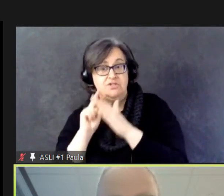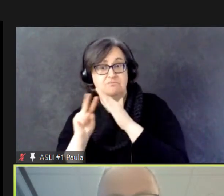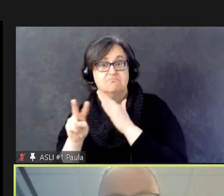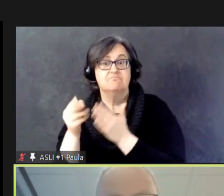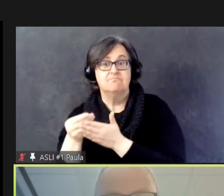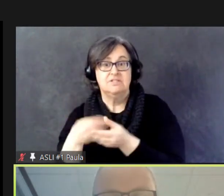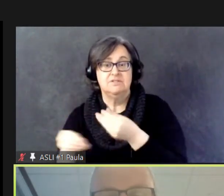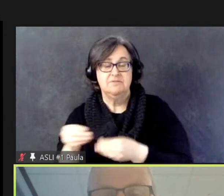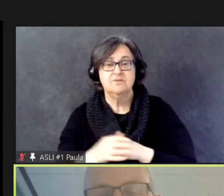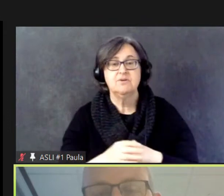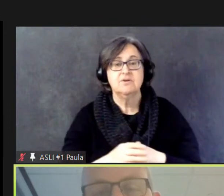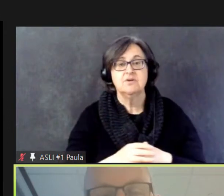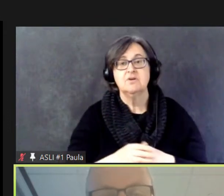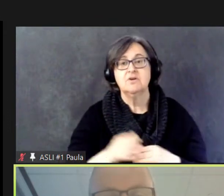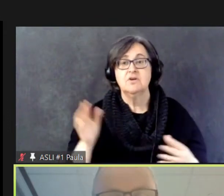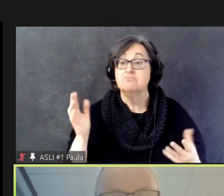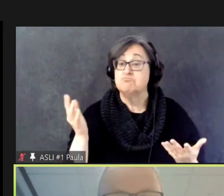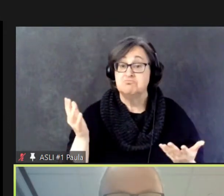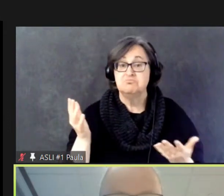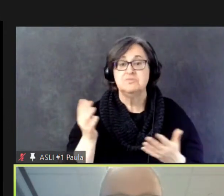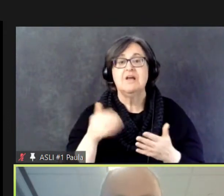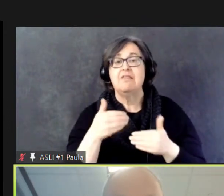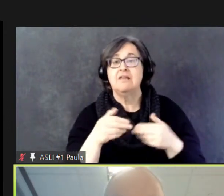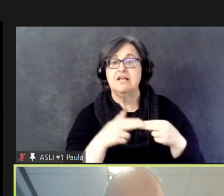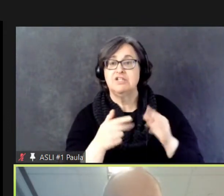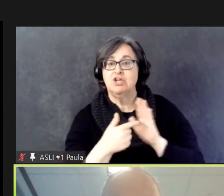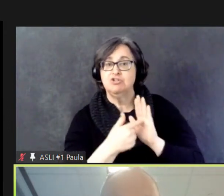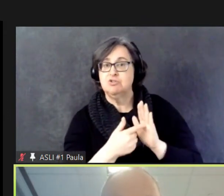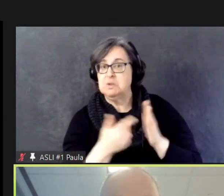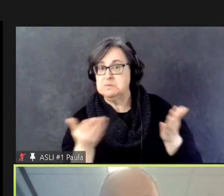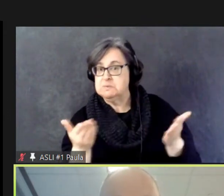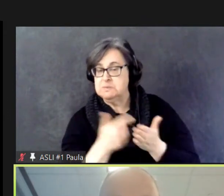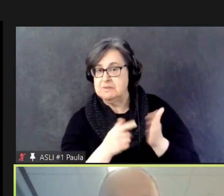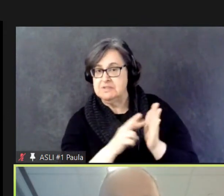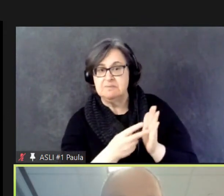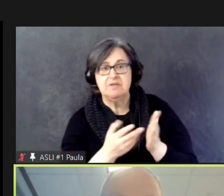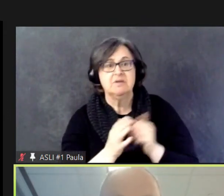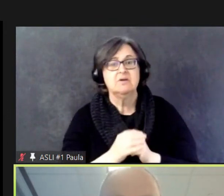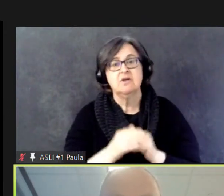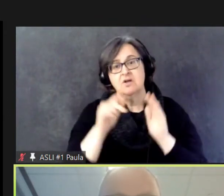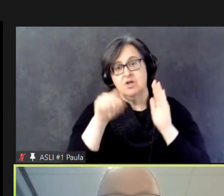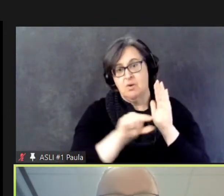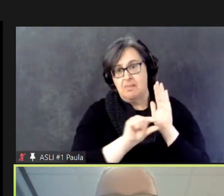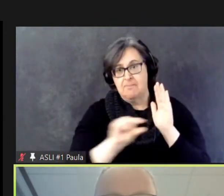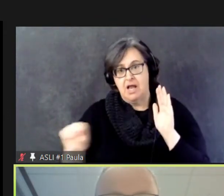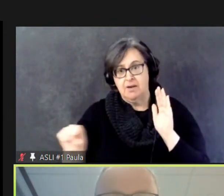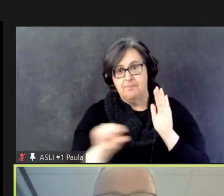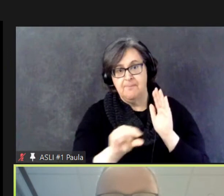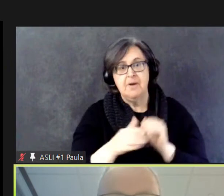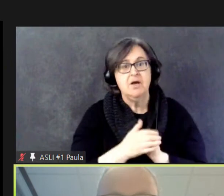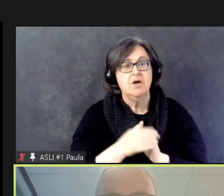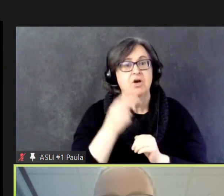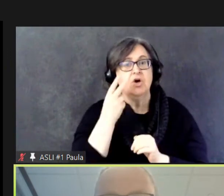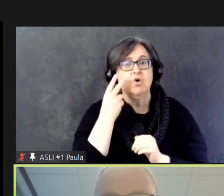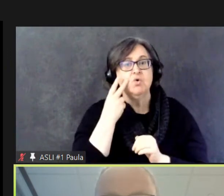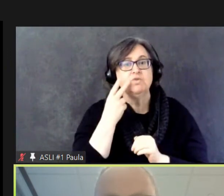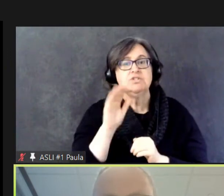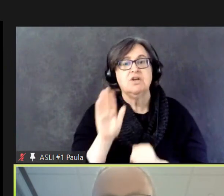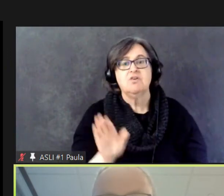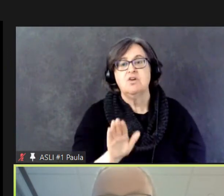basis. The cumulative effect is shown on the next slide. And again, dropping down to the bottom line here, we see